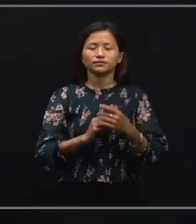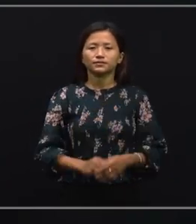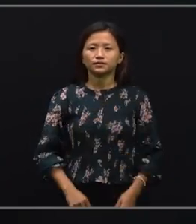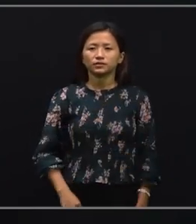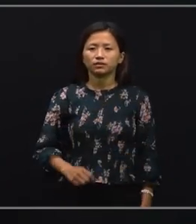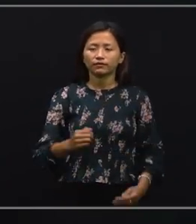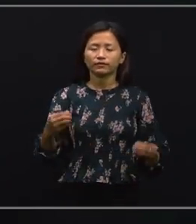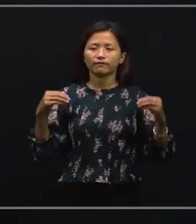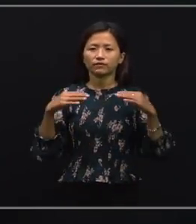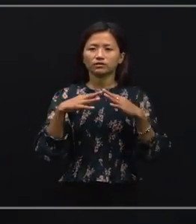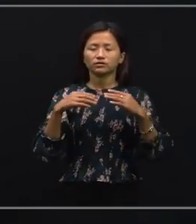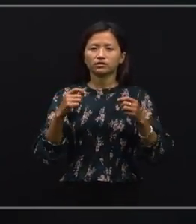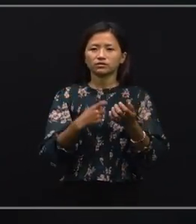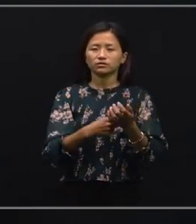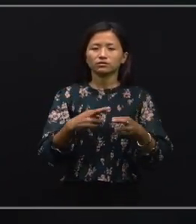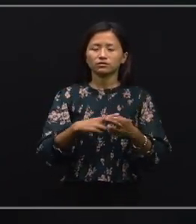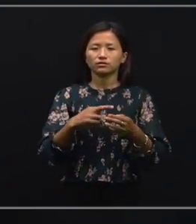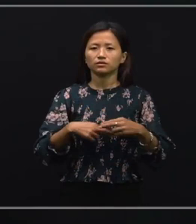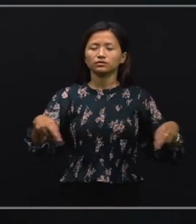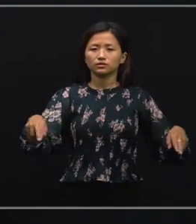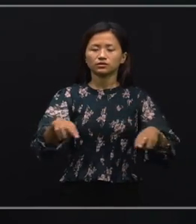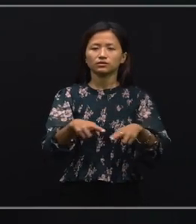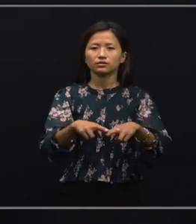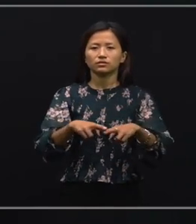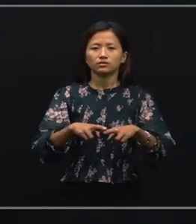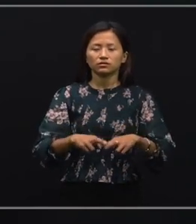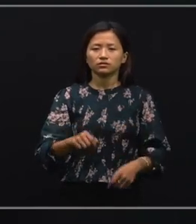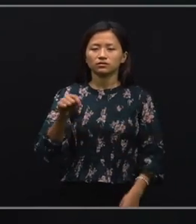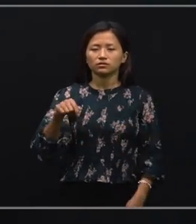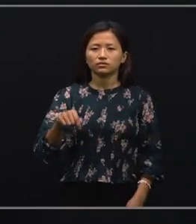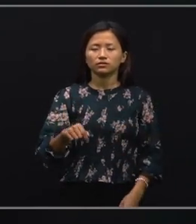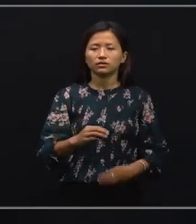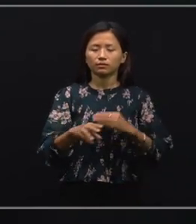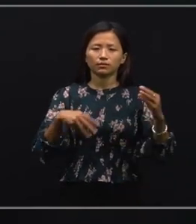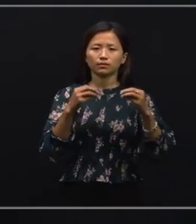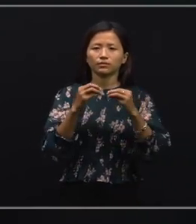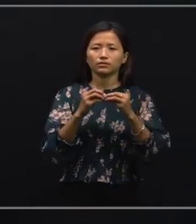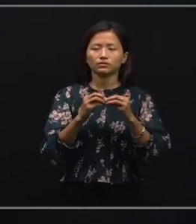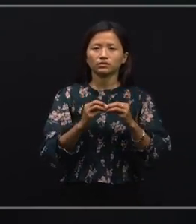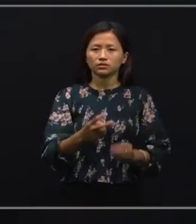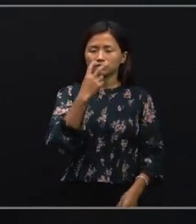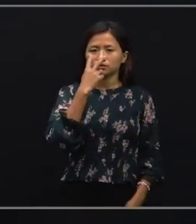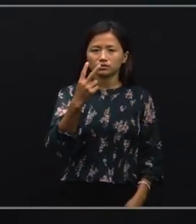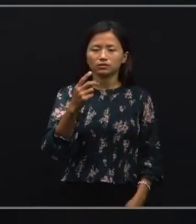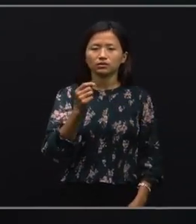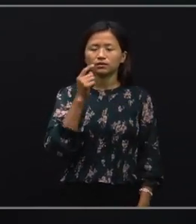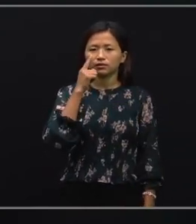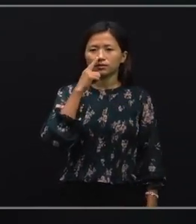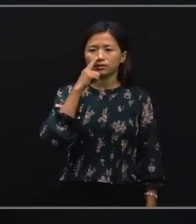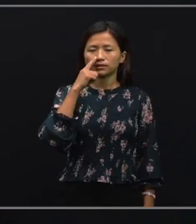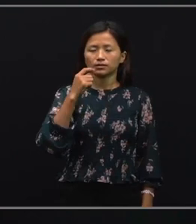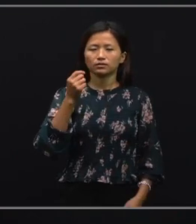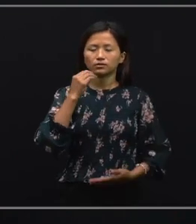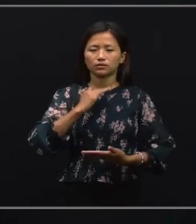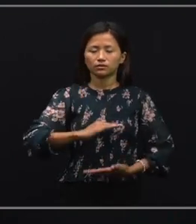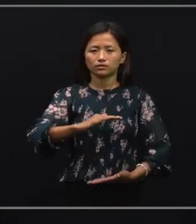vast regions, which is above the chieftain. So this is what we are going to read about. We will see the lady, Lord